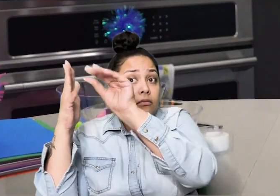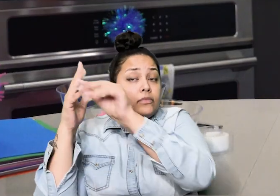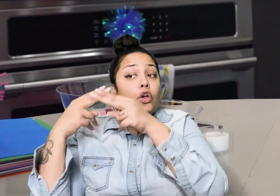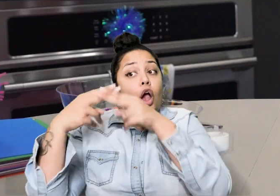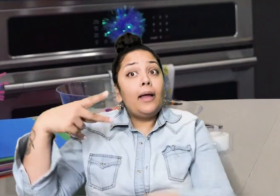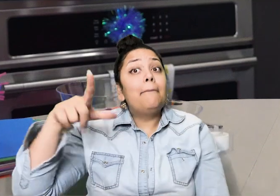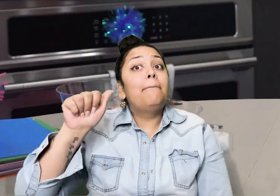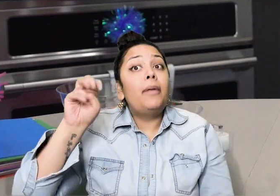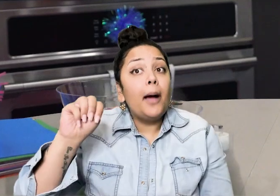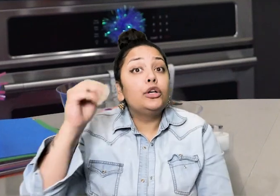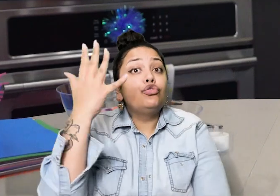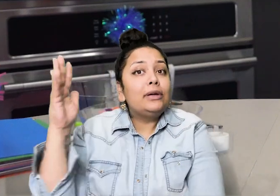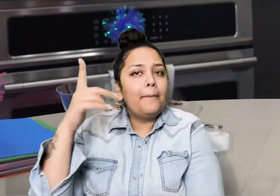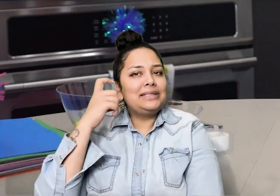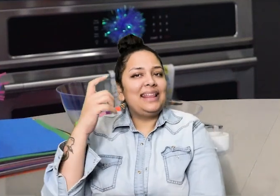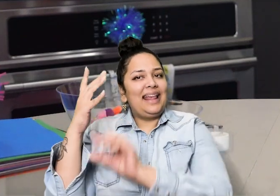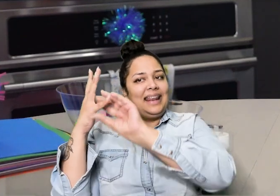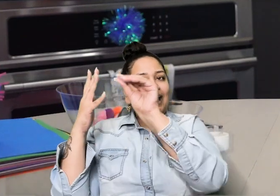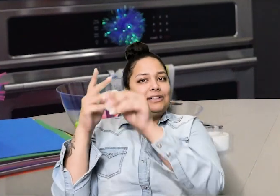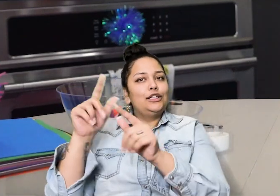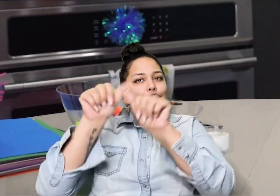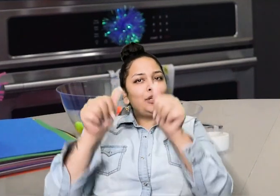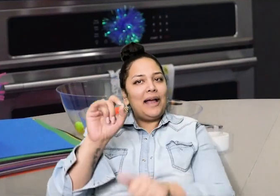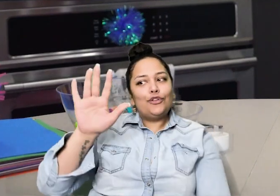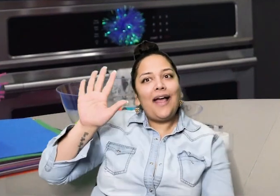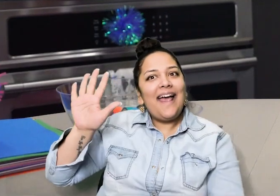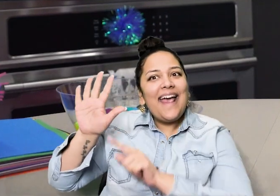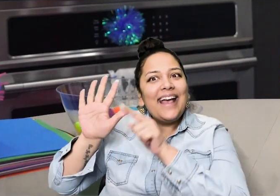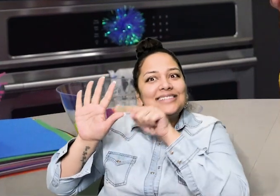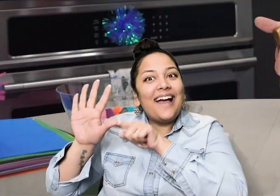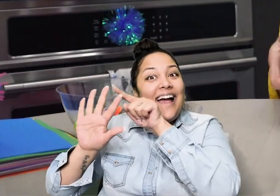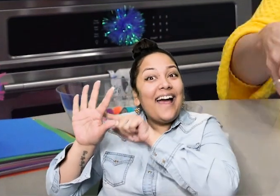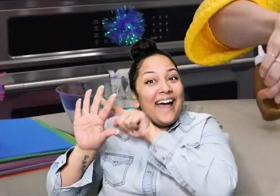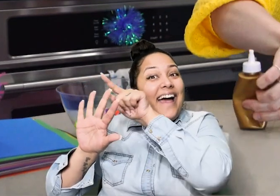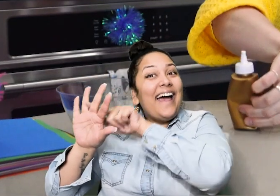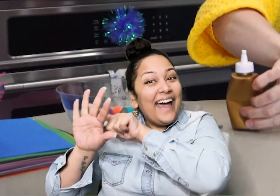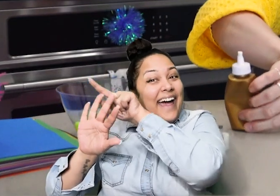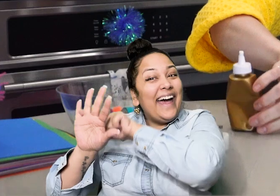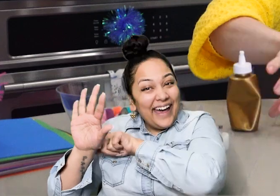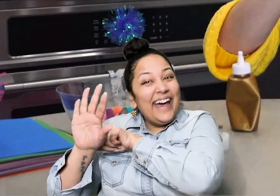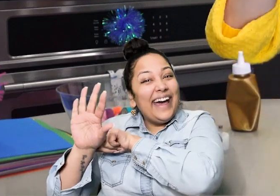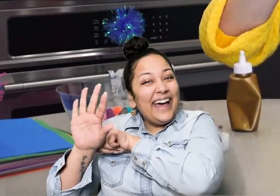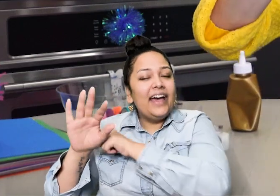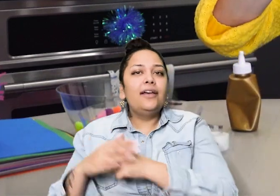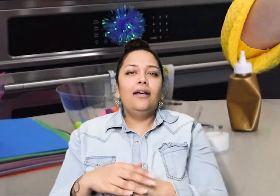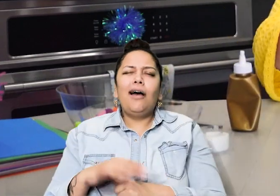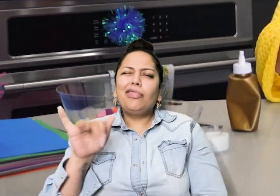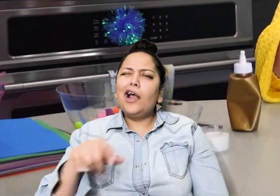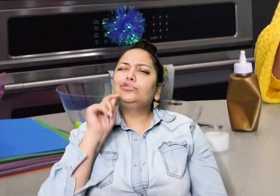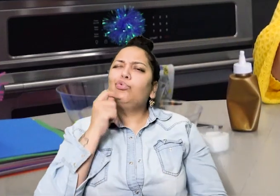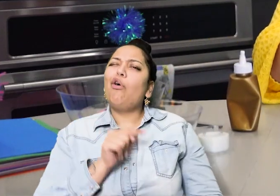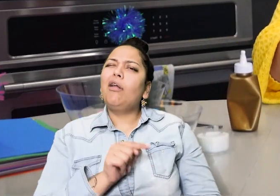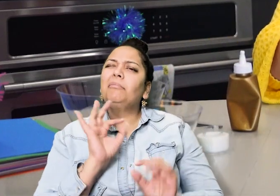And remember why a palm tree is called a palm tree? Because the leaves are in the shape of your